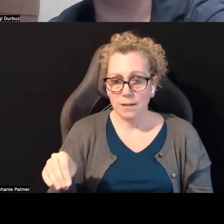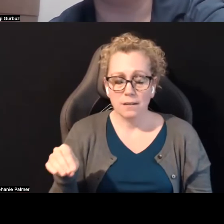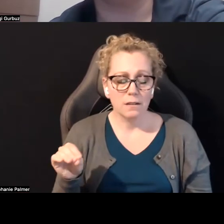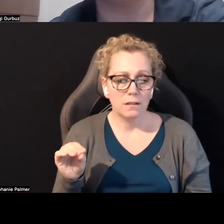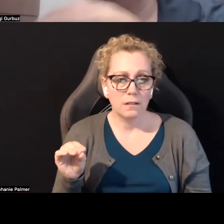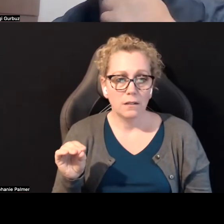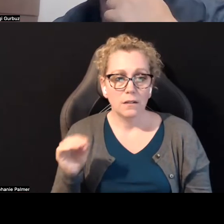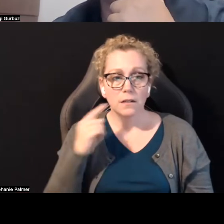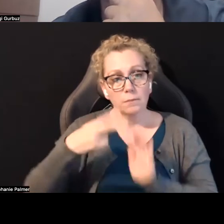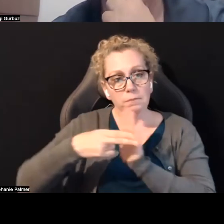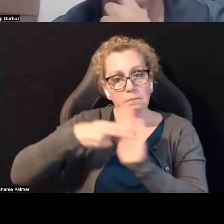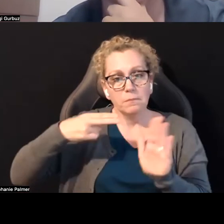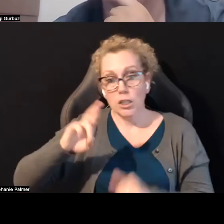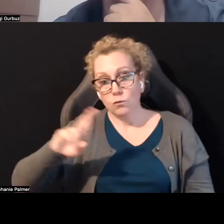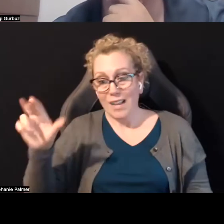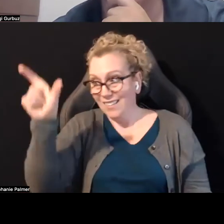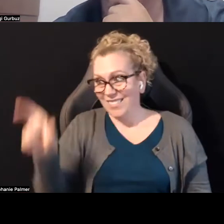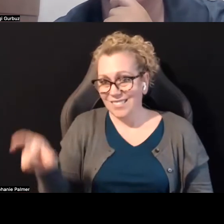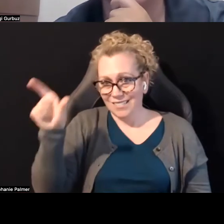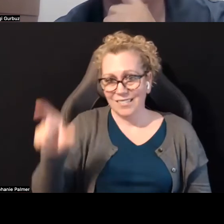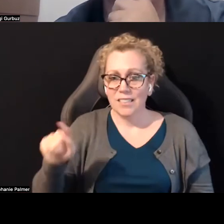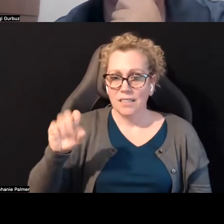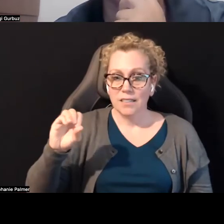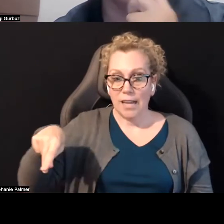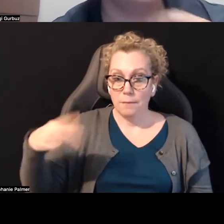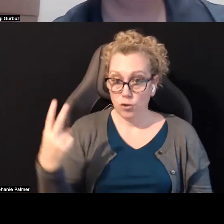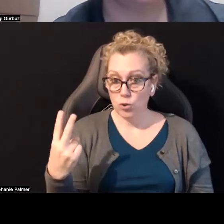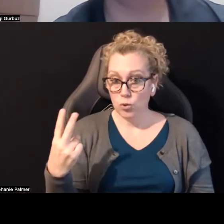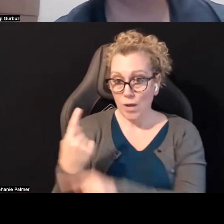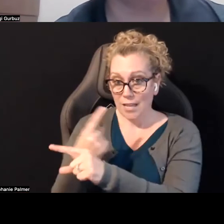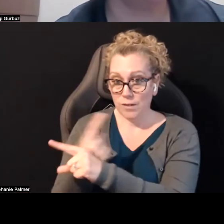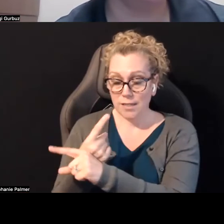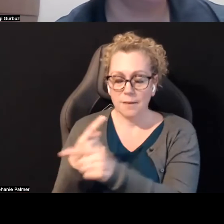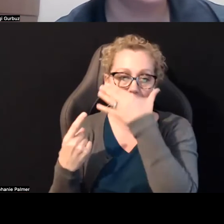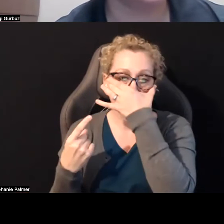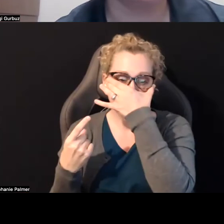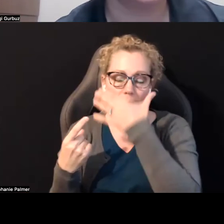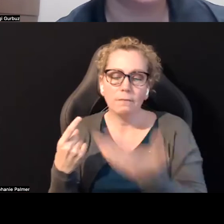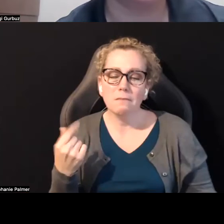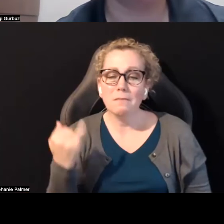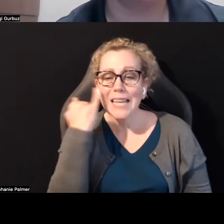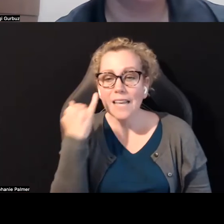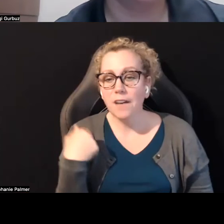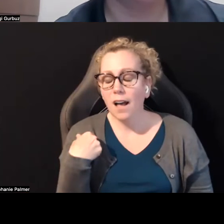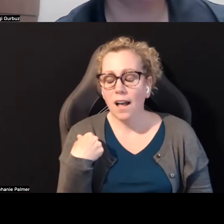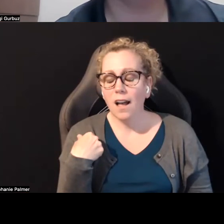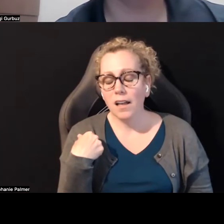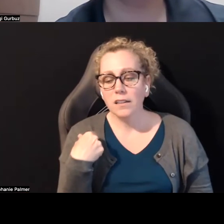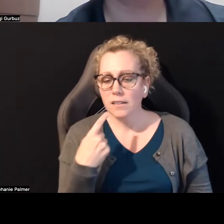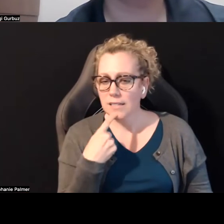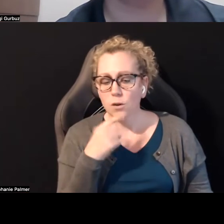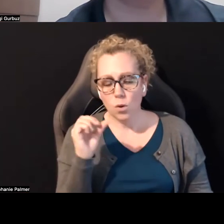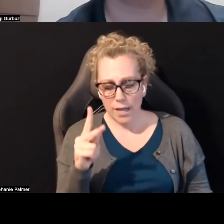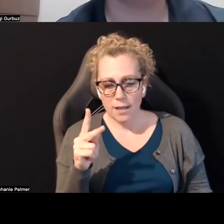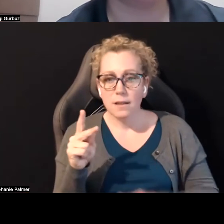I've labeled in the rightmost block as top 2 accuracy is, if I told you, instead of saying what the